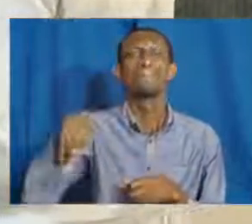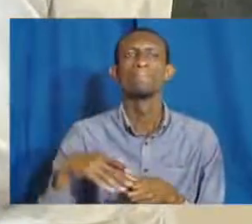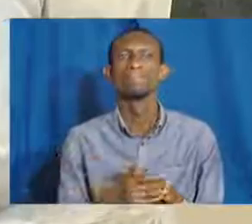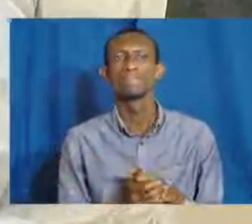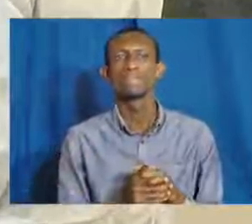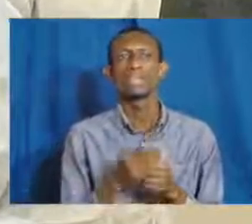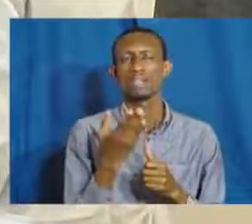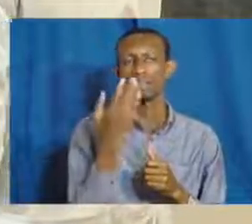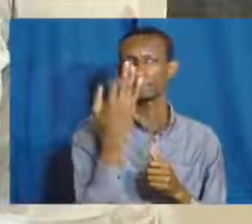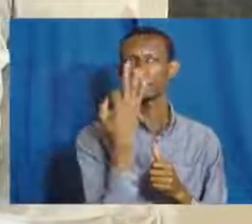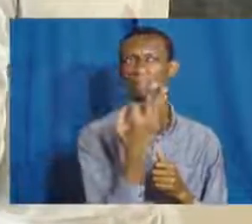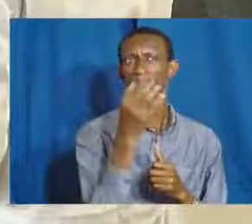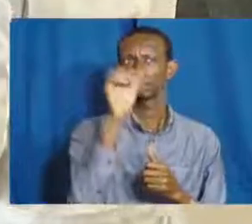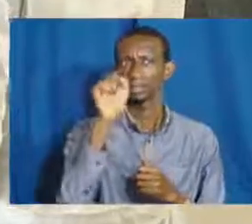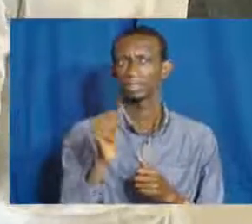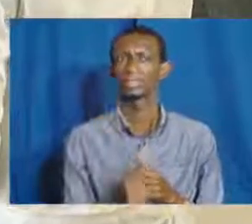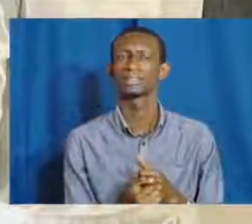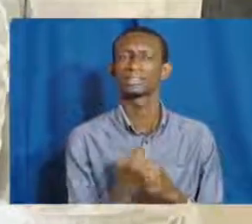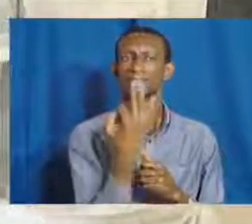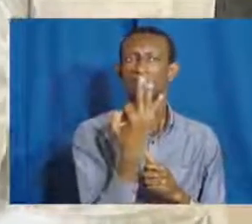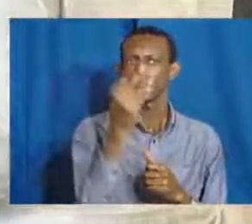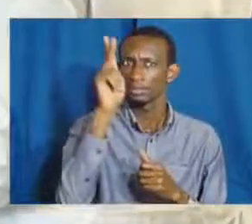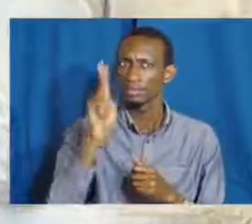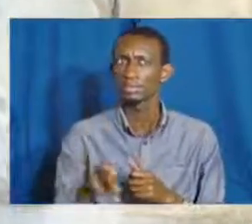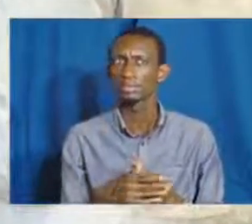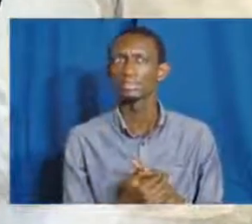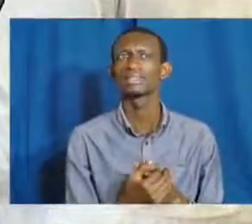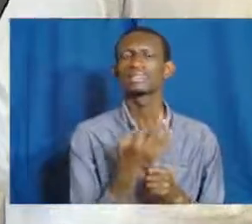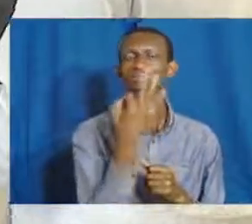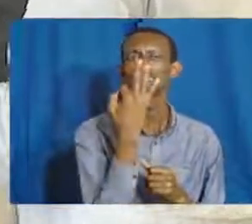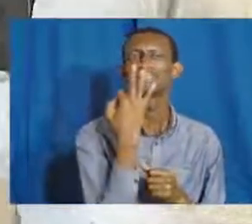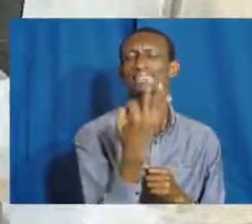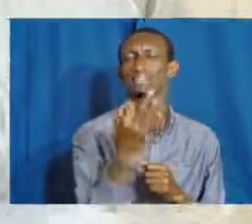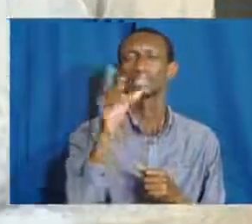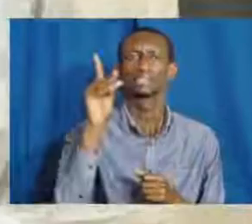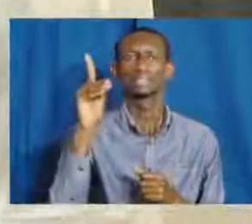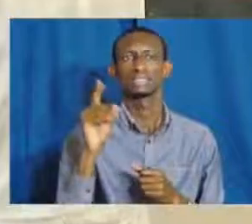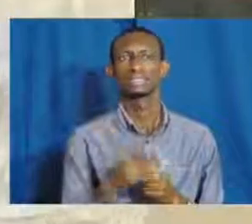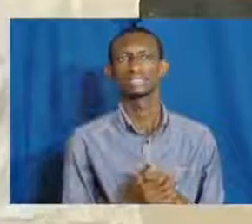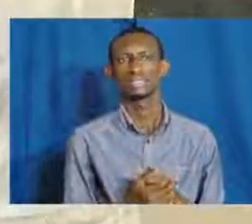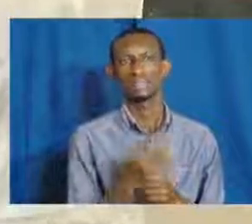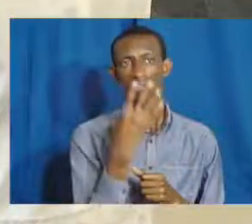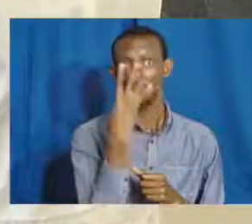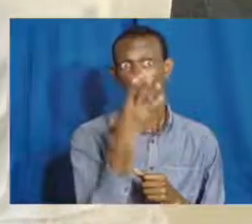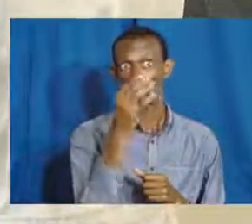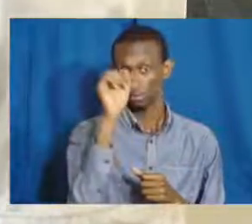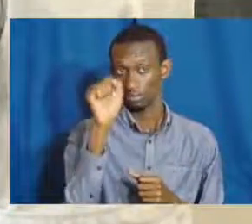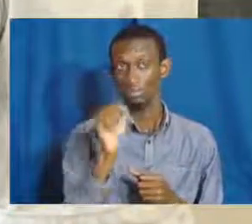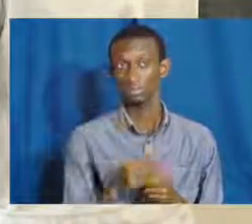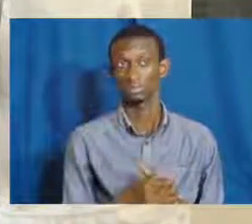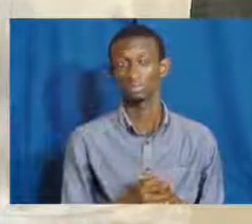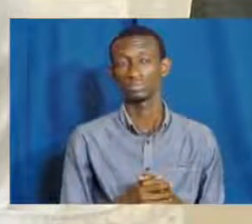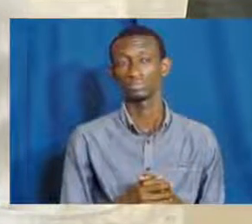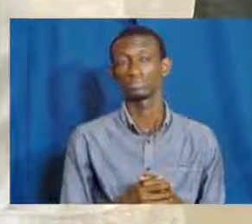You have 3s, 3p, and then 3d. You have